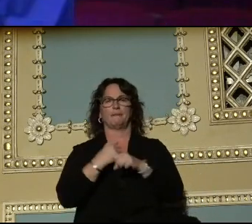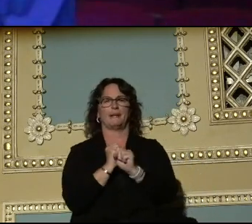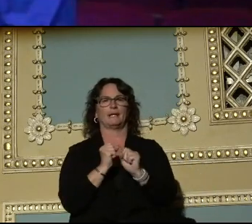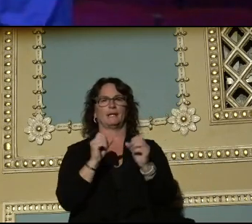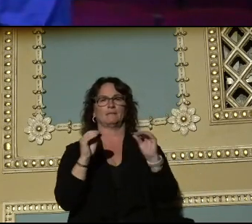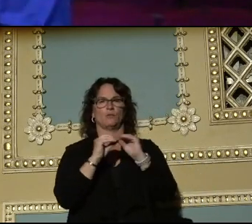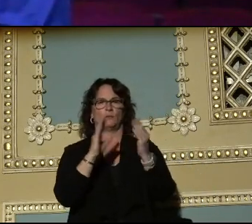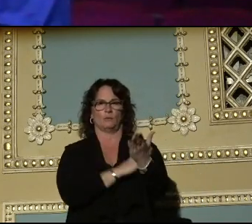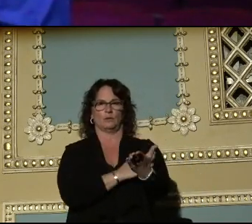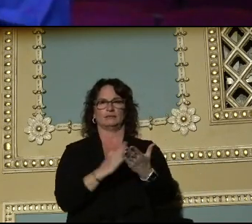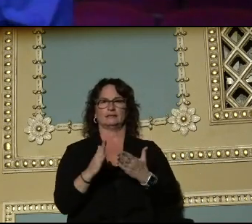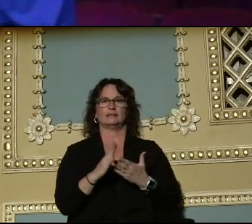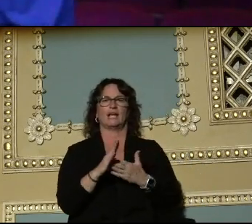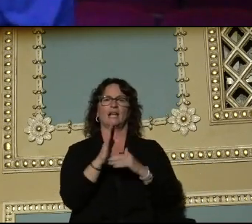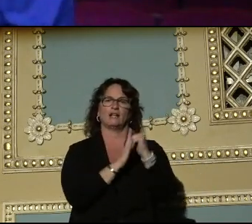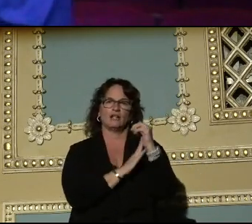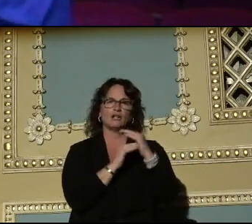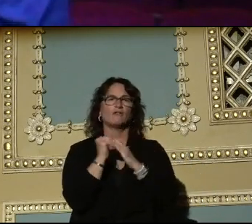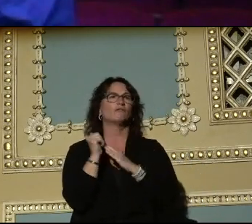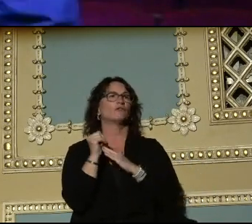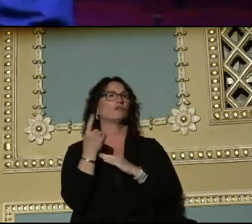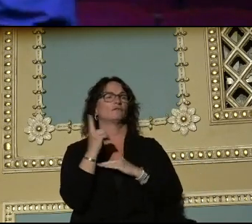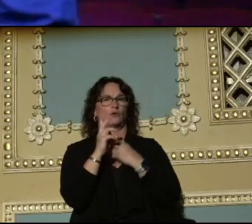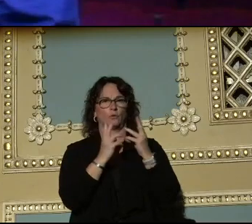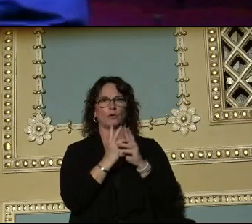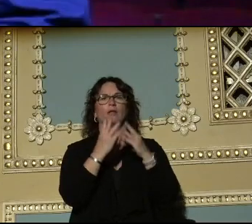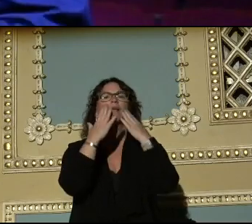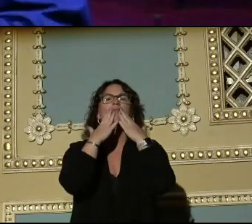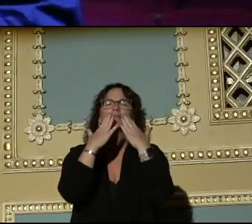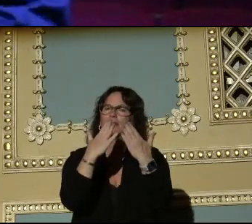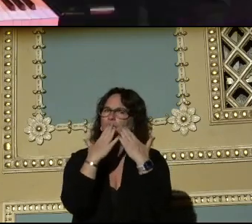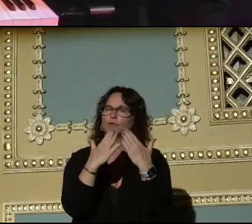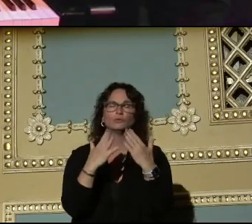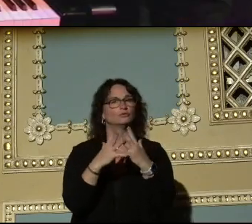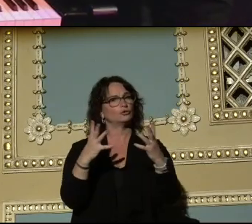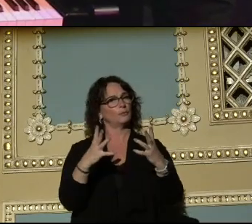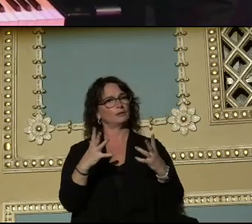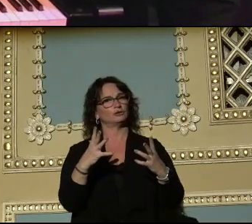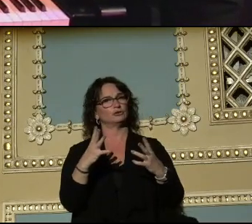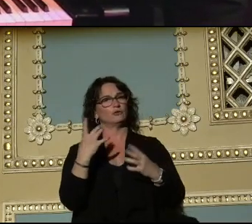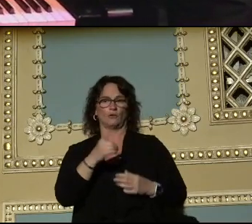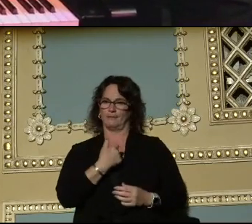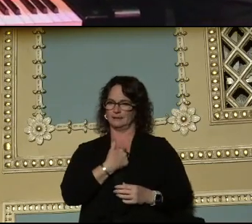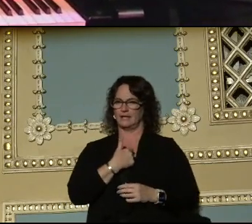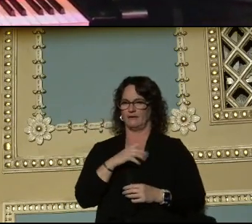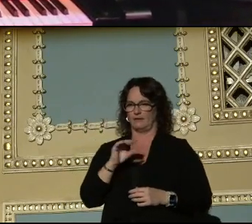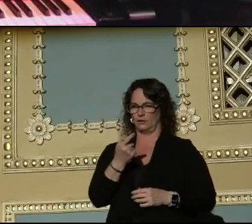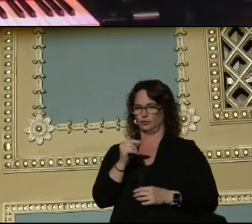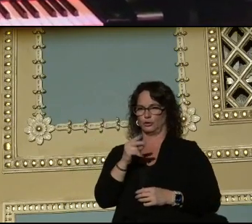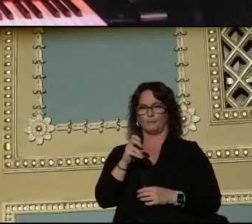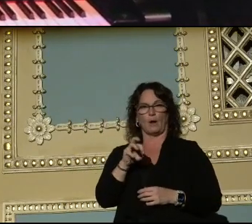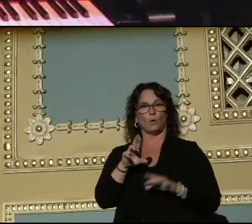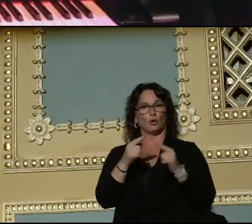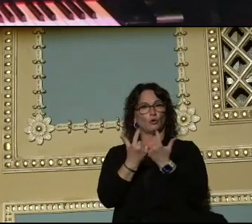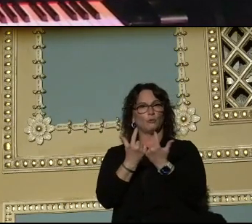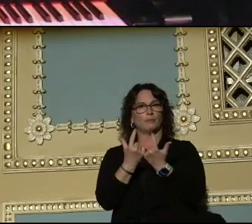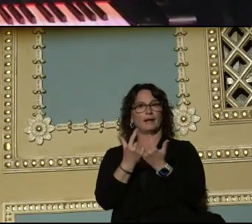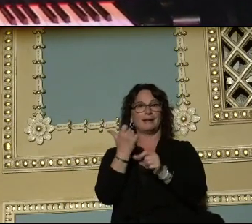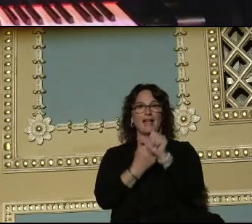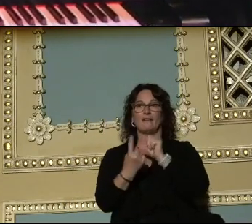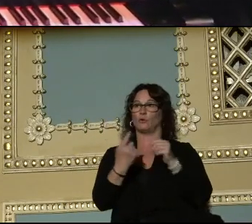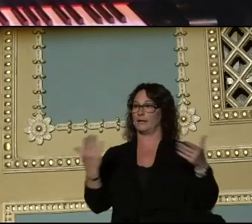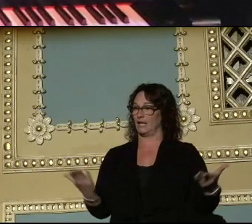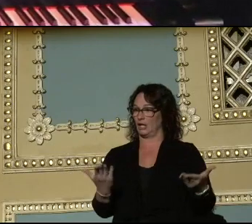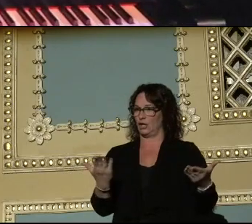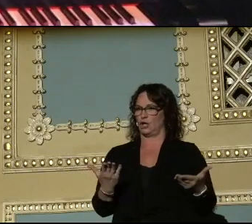for the world. So thank you so much from myself and from the George Maurer Group and from all of us here at the Paramount for your